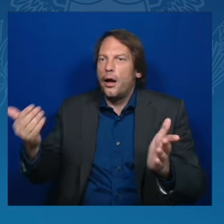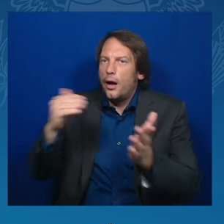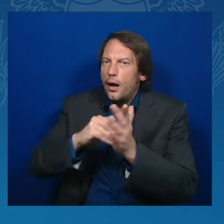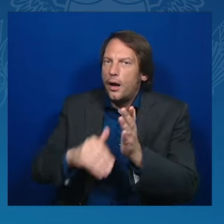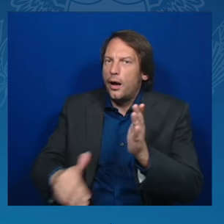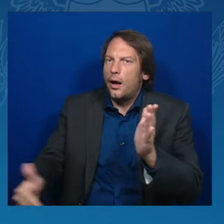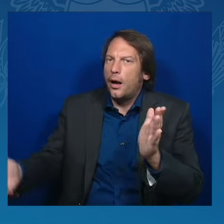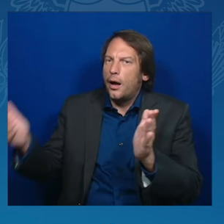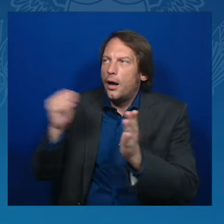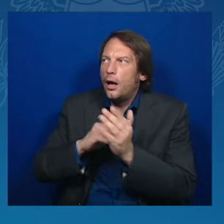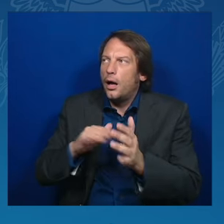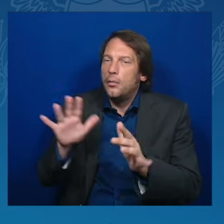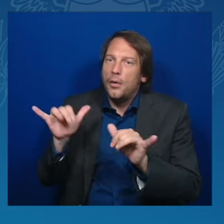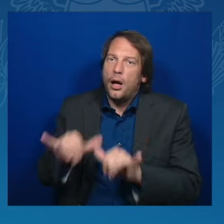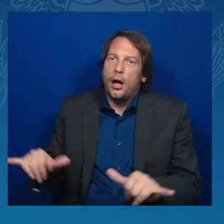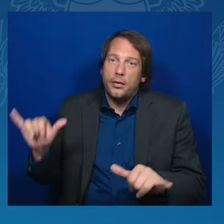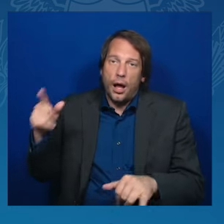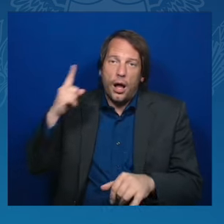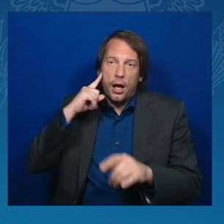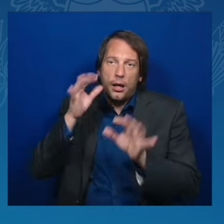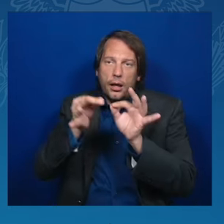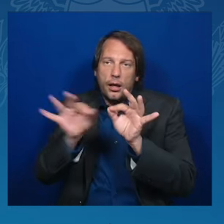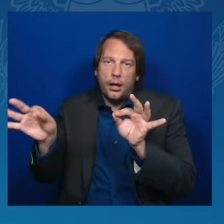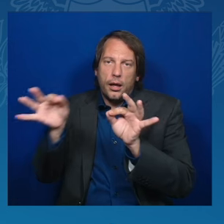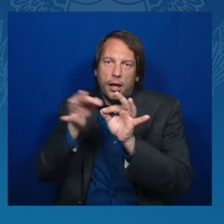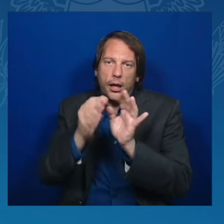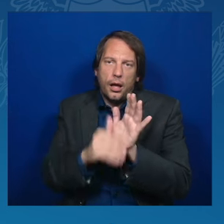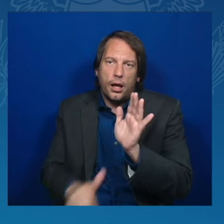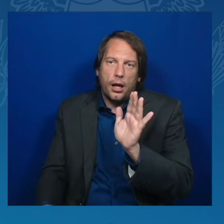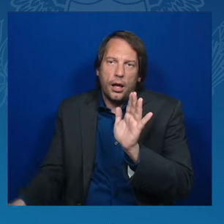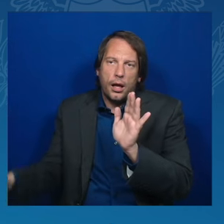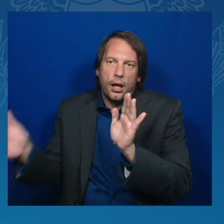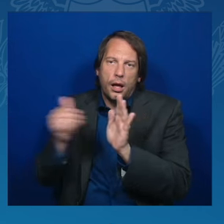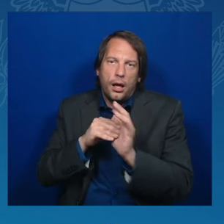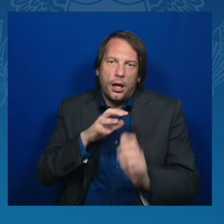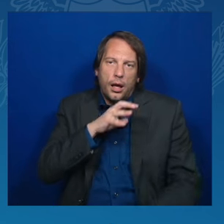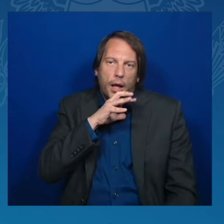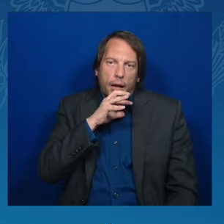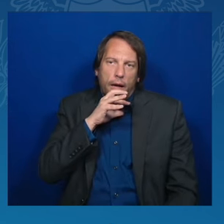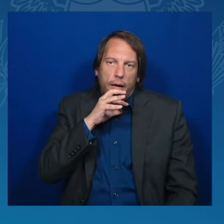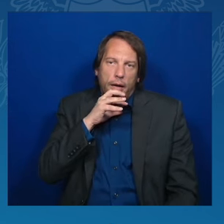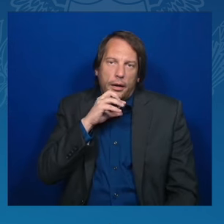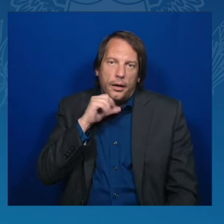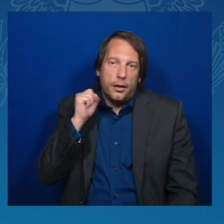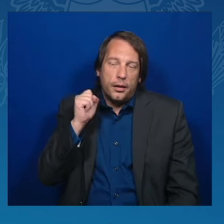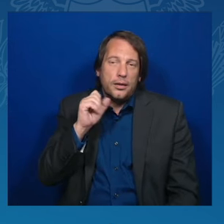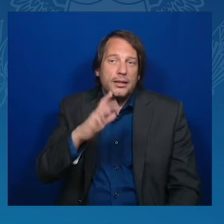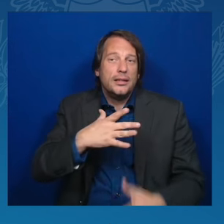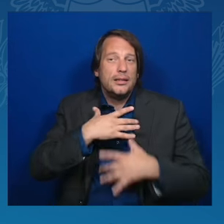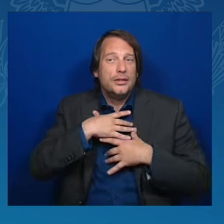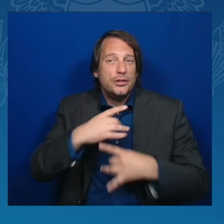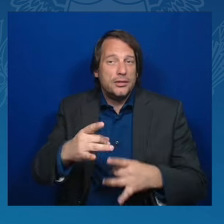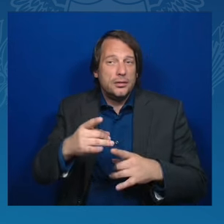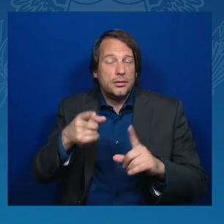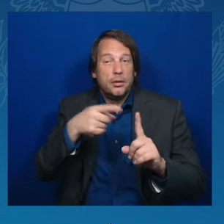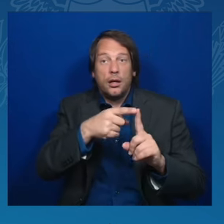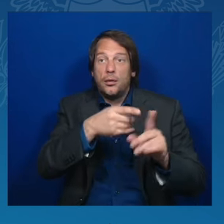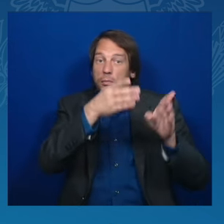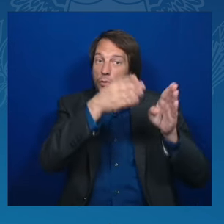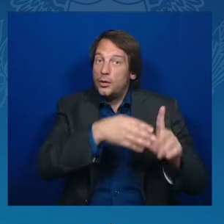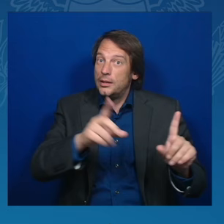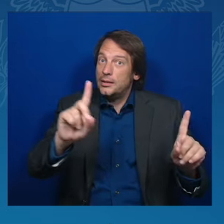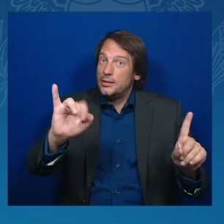I also know that when a diplomat says, that's interesting, more likely than not, that person is thinking, how